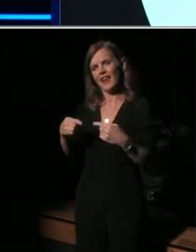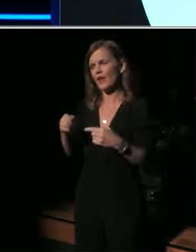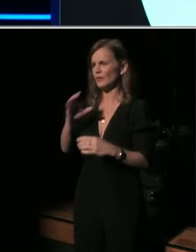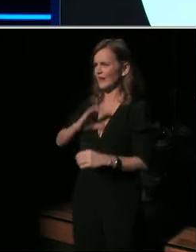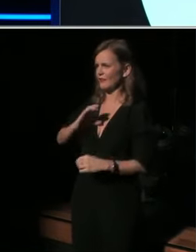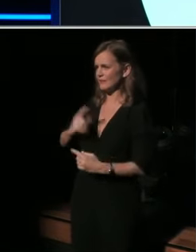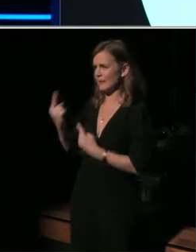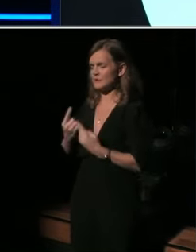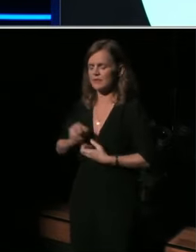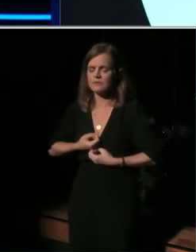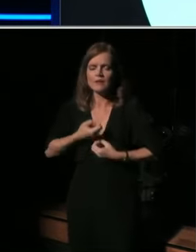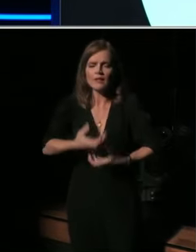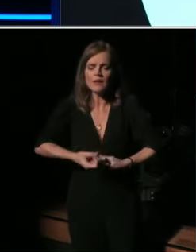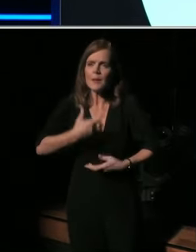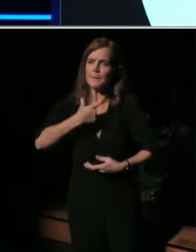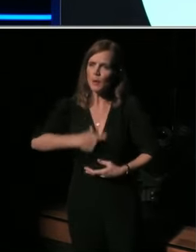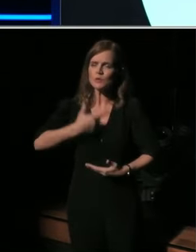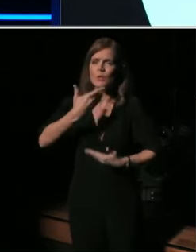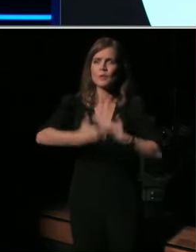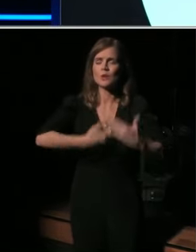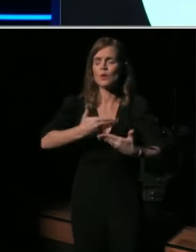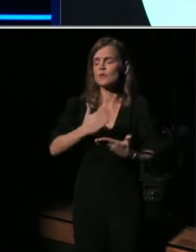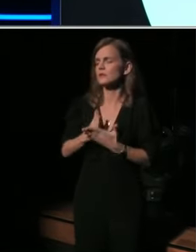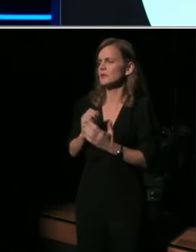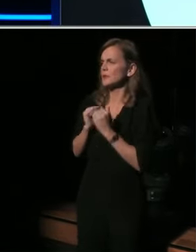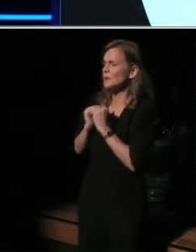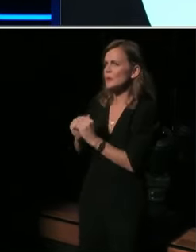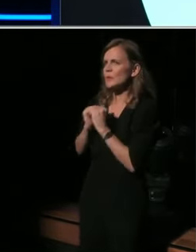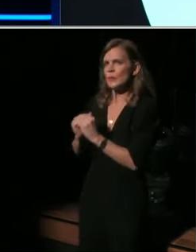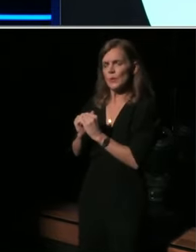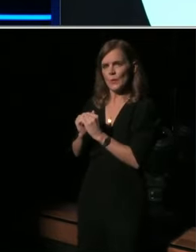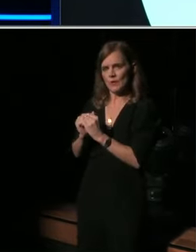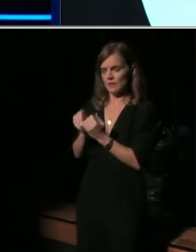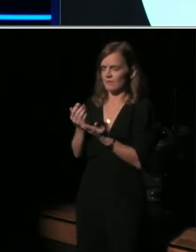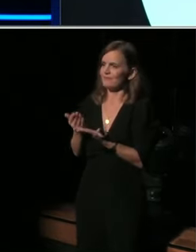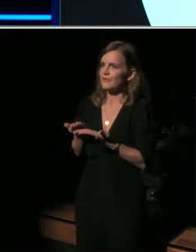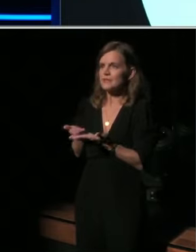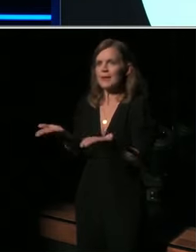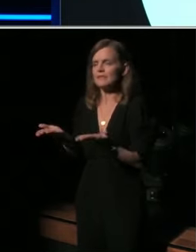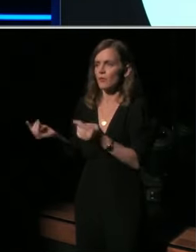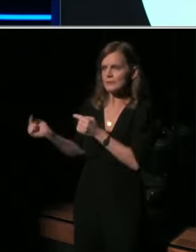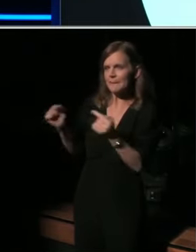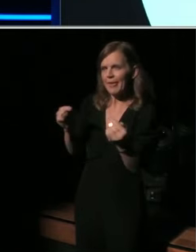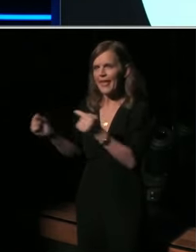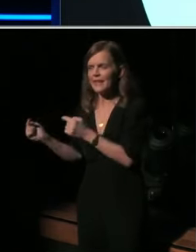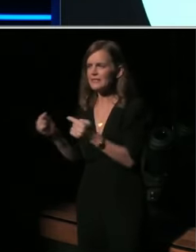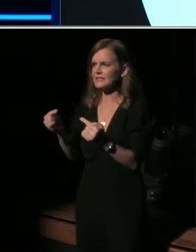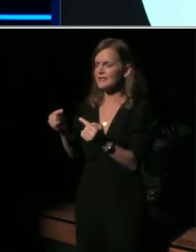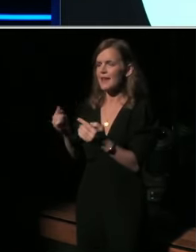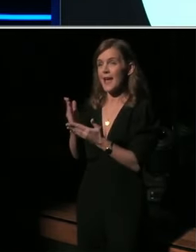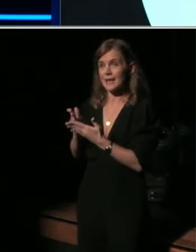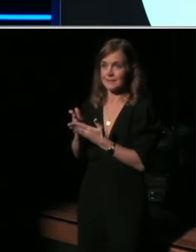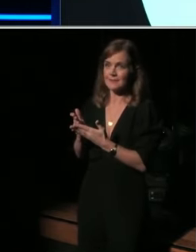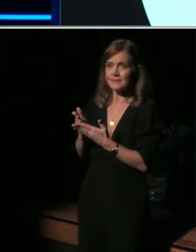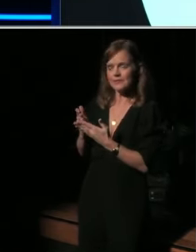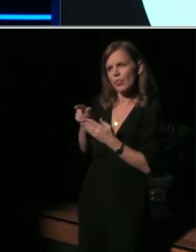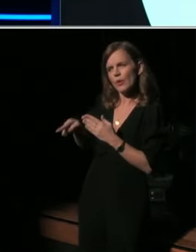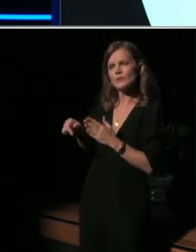personal stories and providing a valuable forum for debates about insufficiently explored